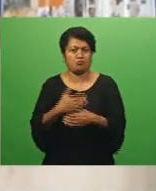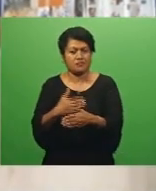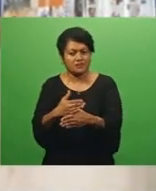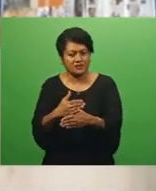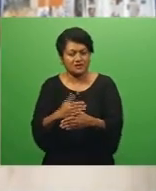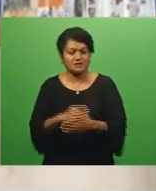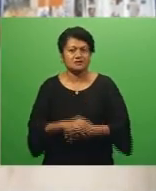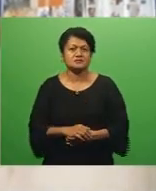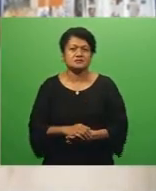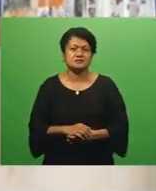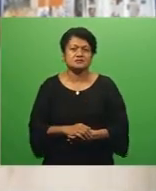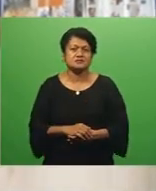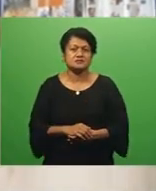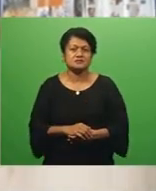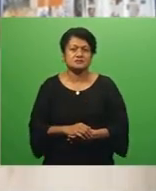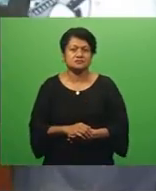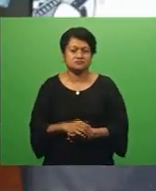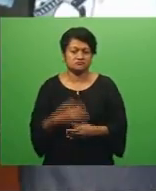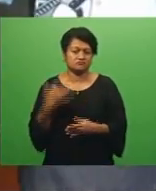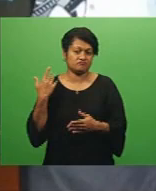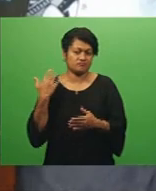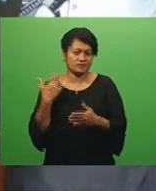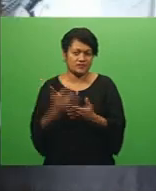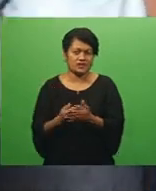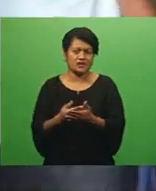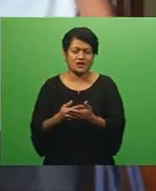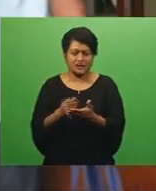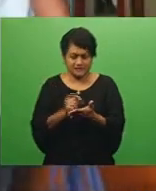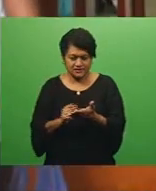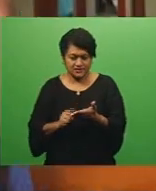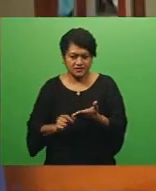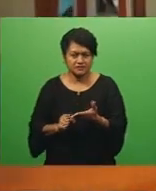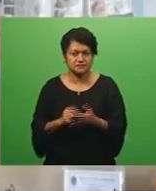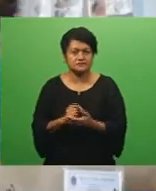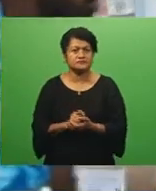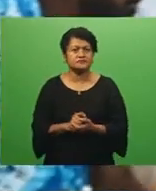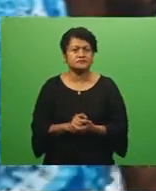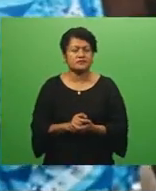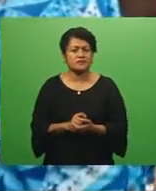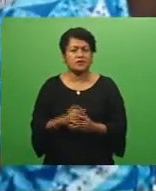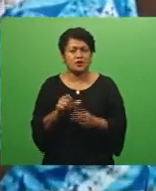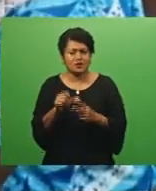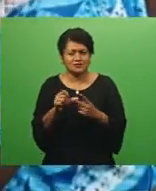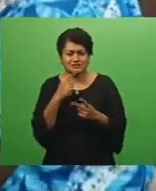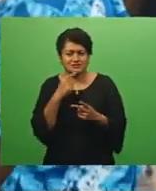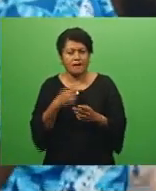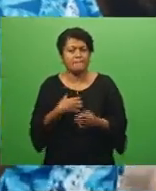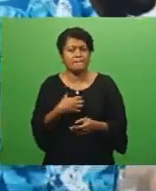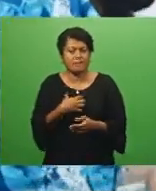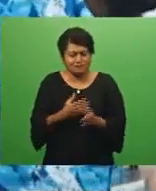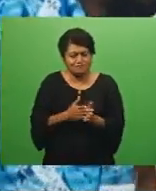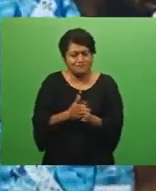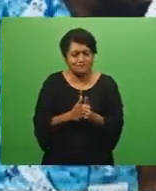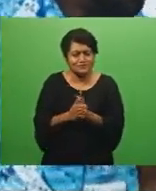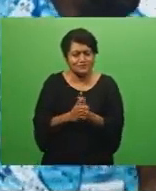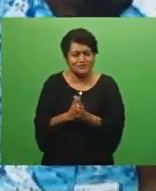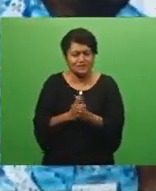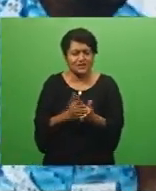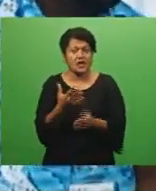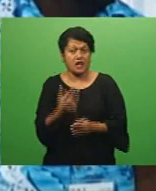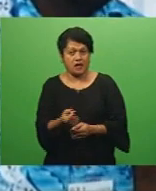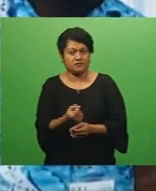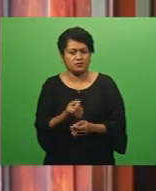competent former General Secretary. It was also highlighted that there was a lot of interest in the position when it was advertised. There were